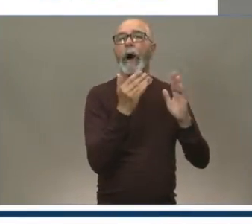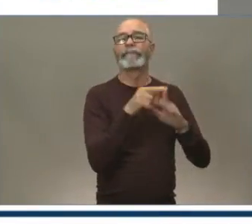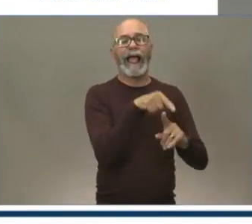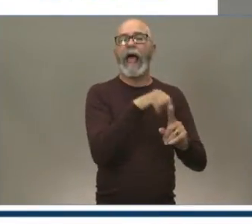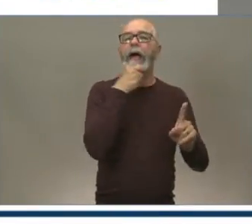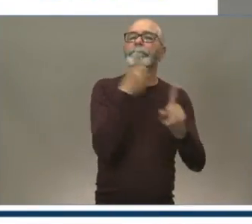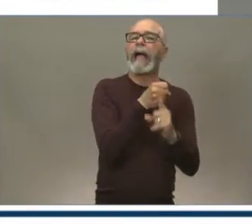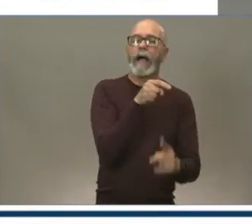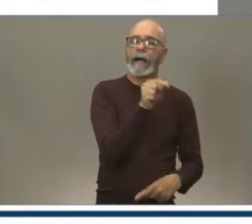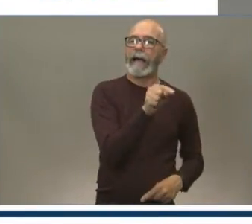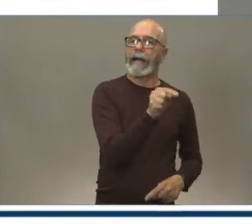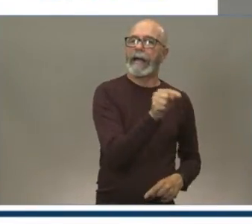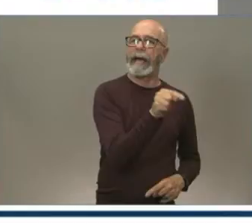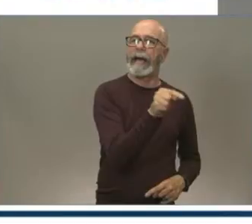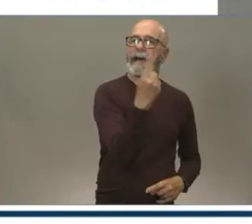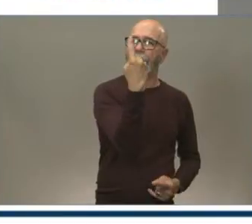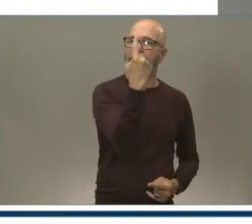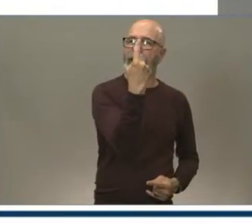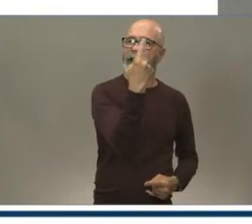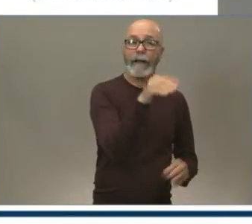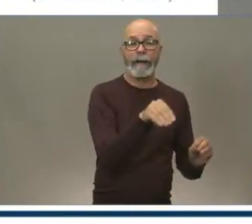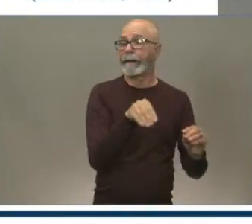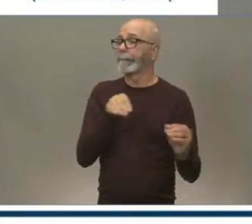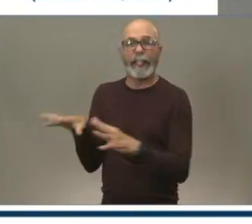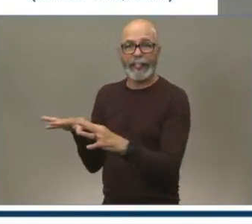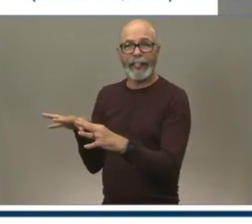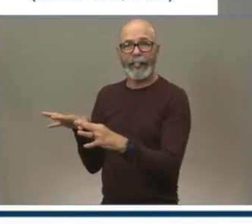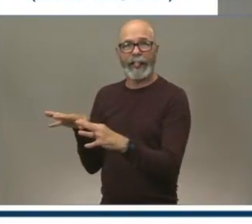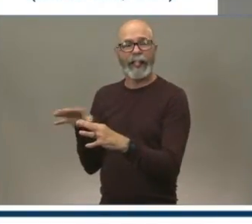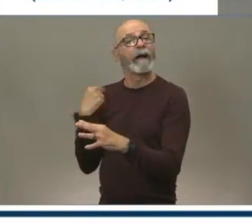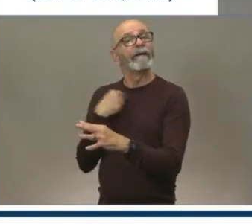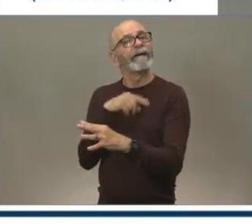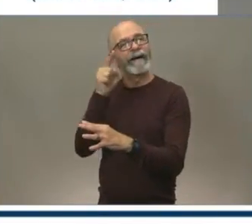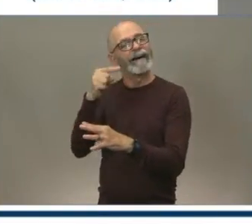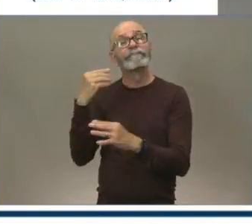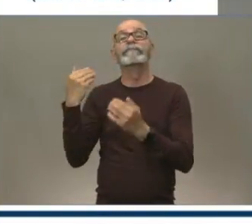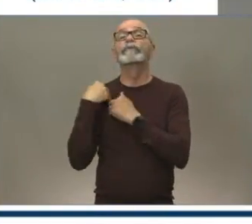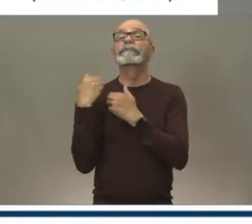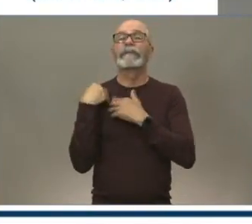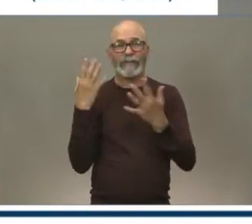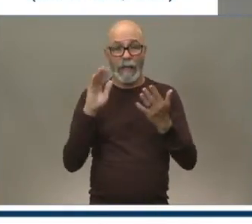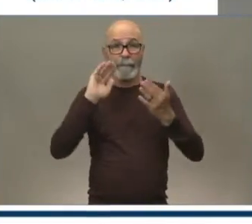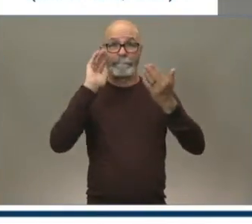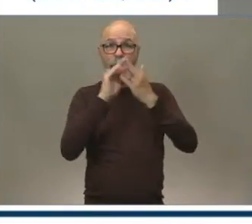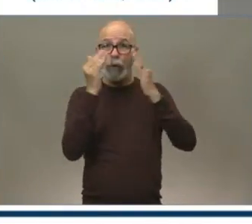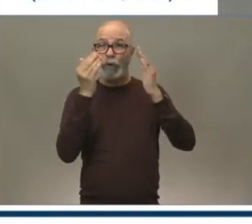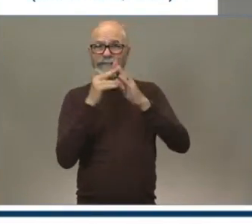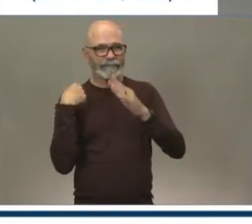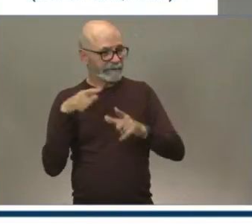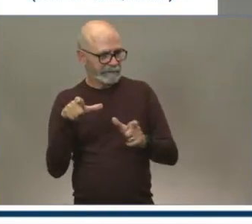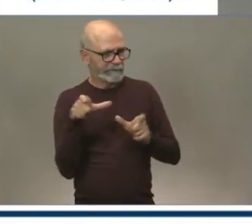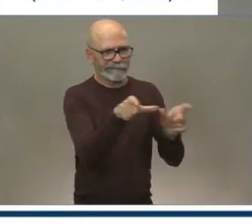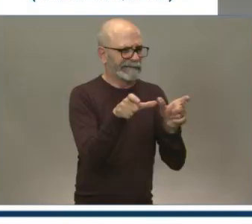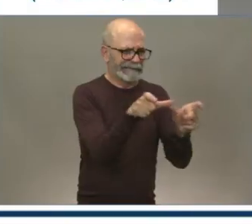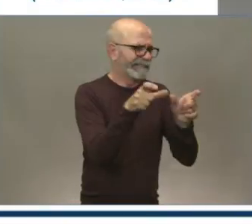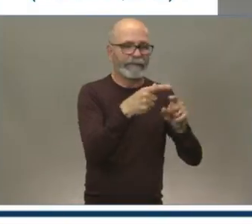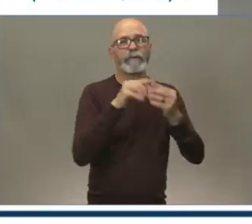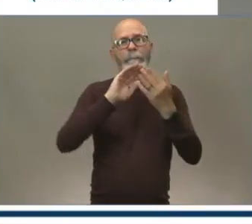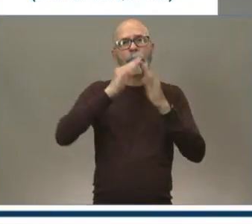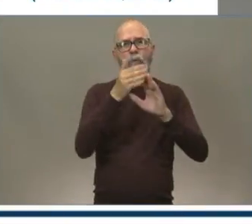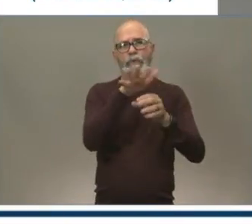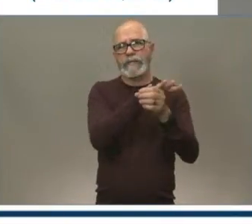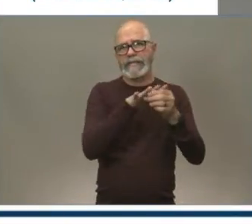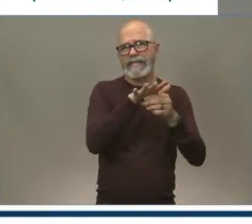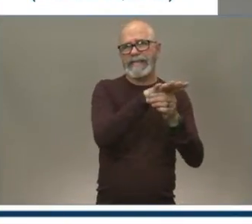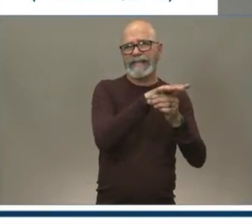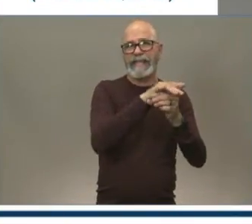have a responsibility to keep our virus levels low in our communities to keep our schools safe. Keeping kids in school has to be